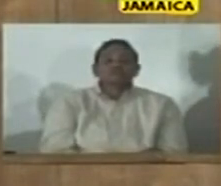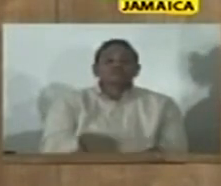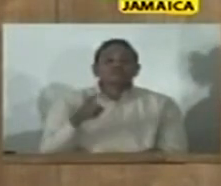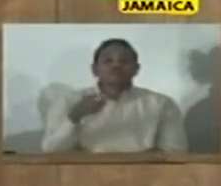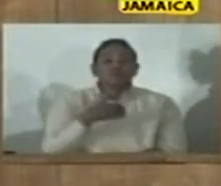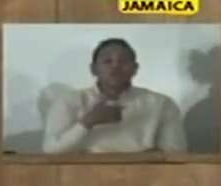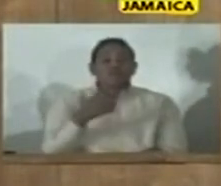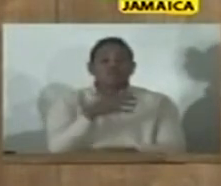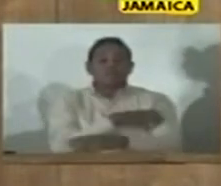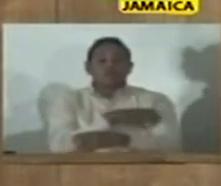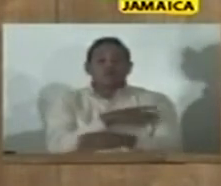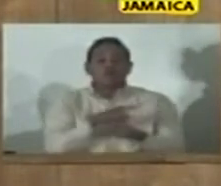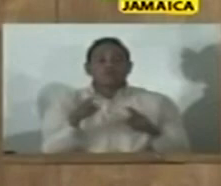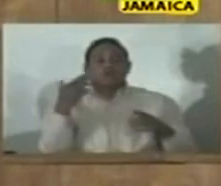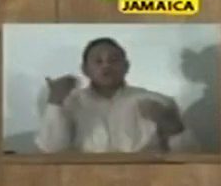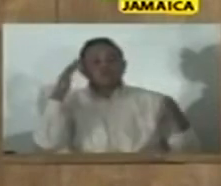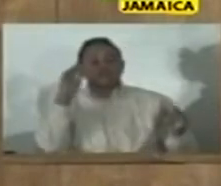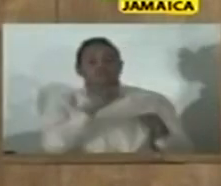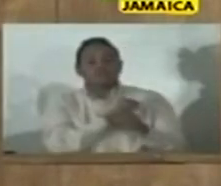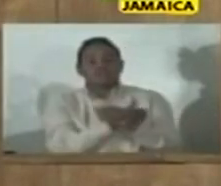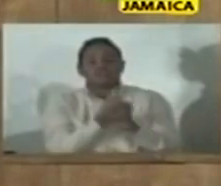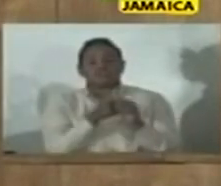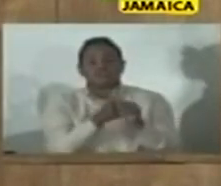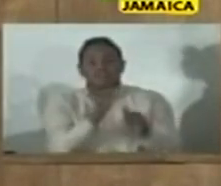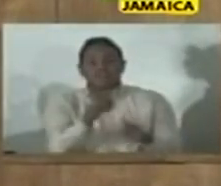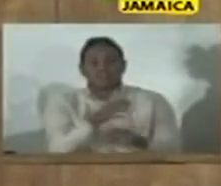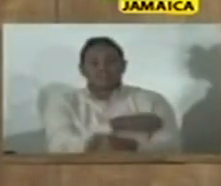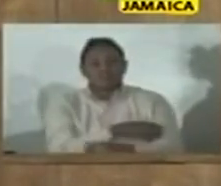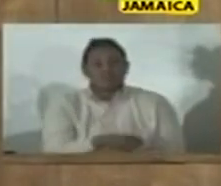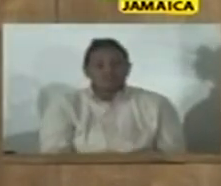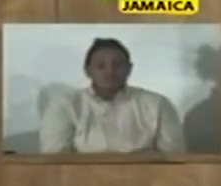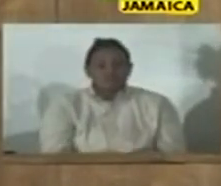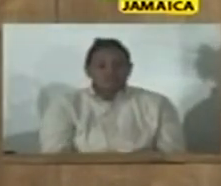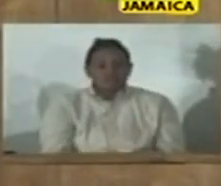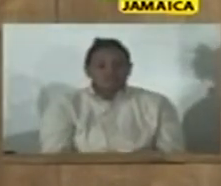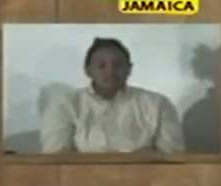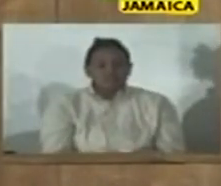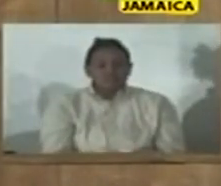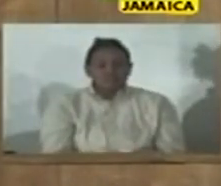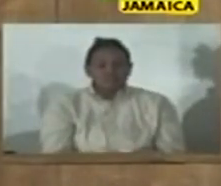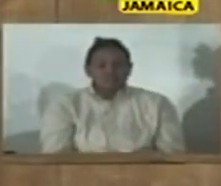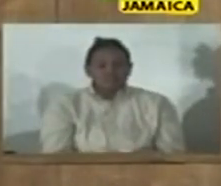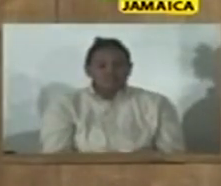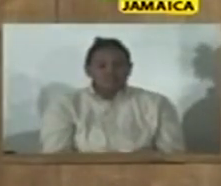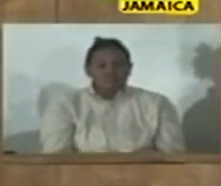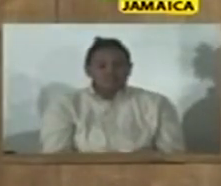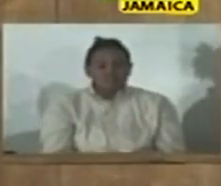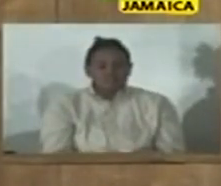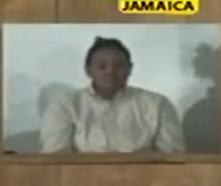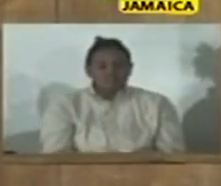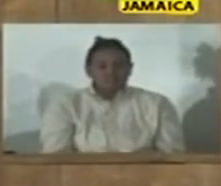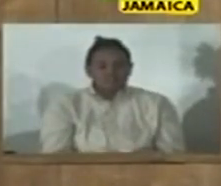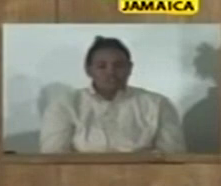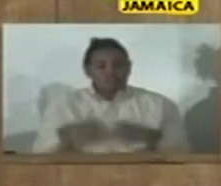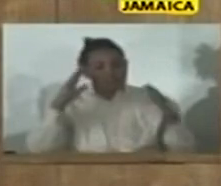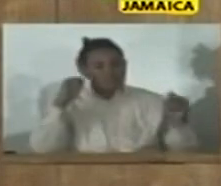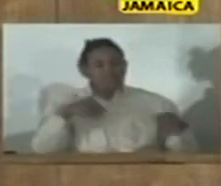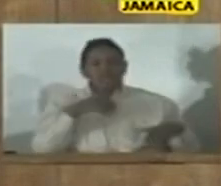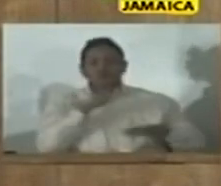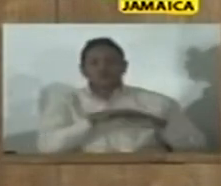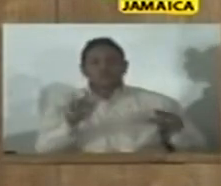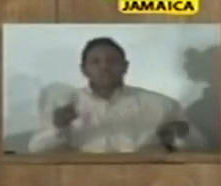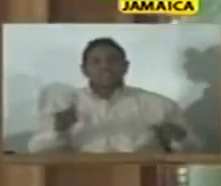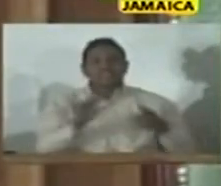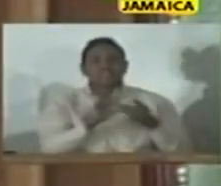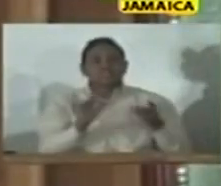also follows that power. But let me move on. Mr. President, I don't need to engage you on this, because more issue will come